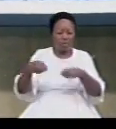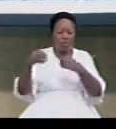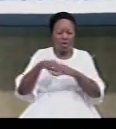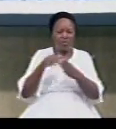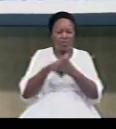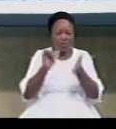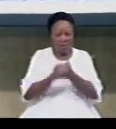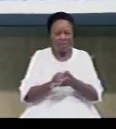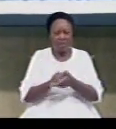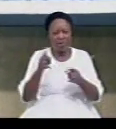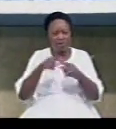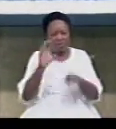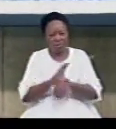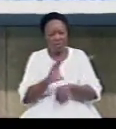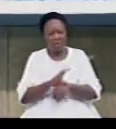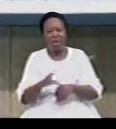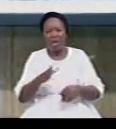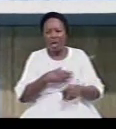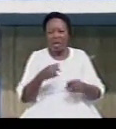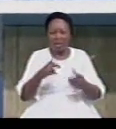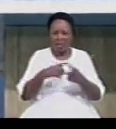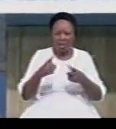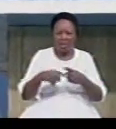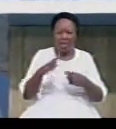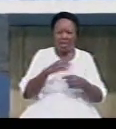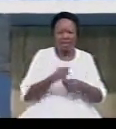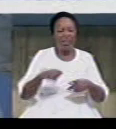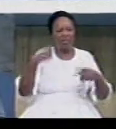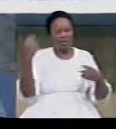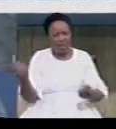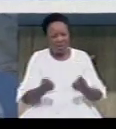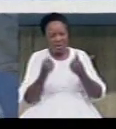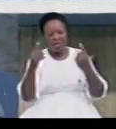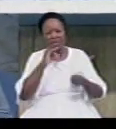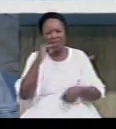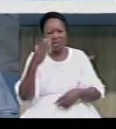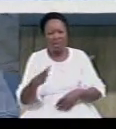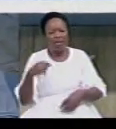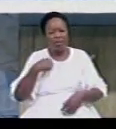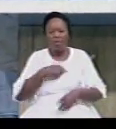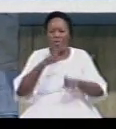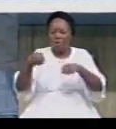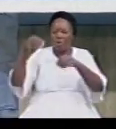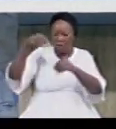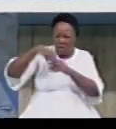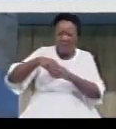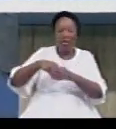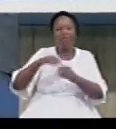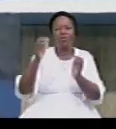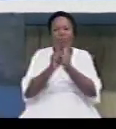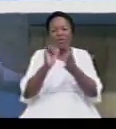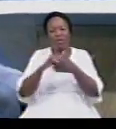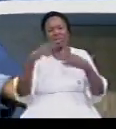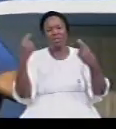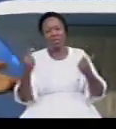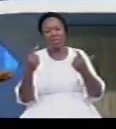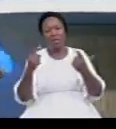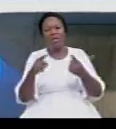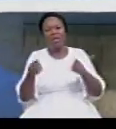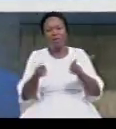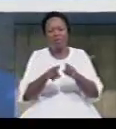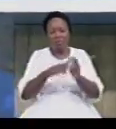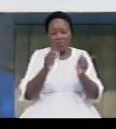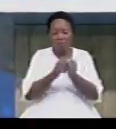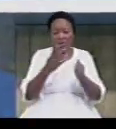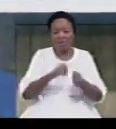that. And, you know, the transgression is there. We go in with the transgression, even the concubine. We will